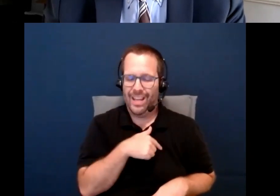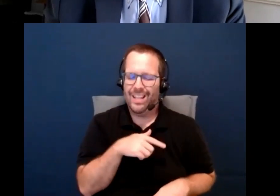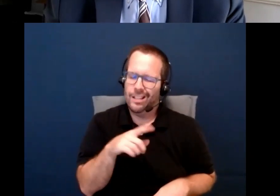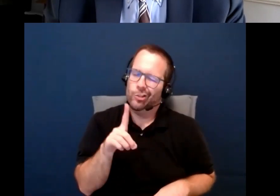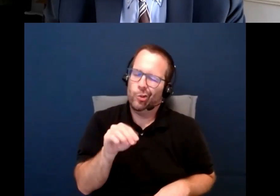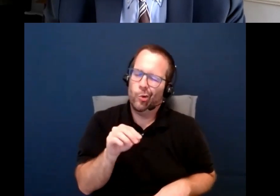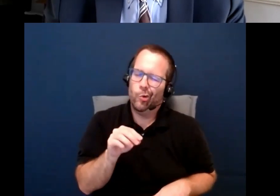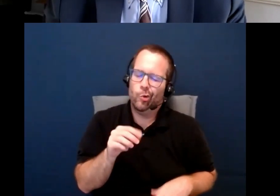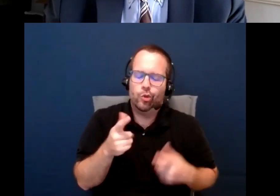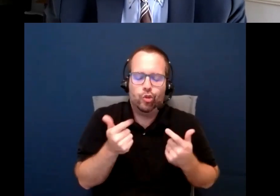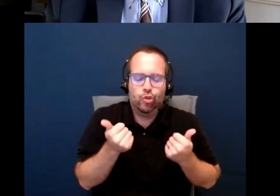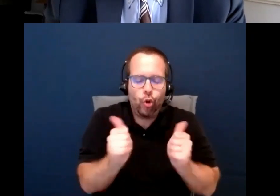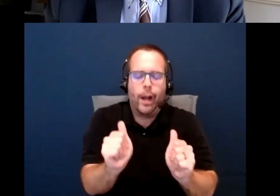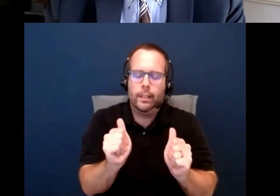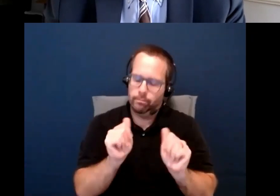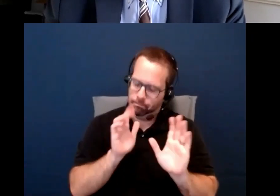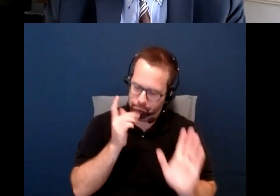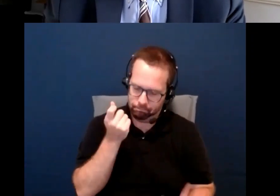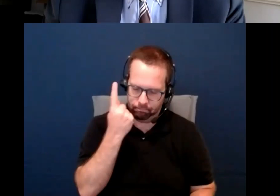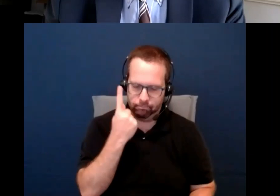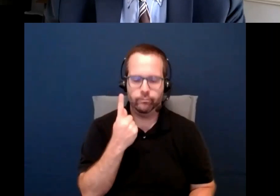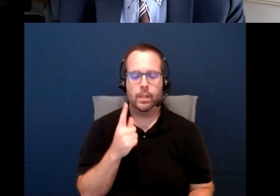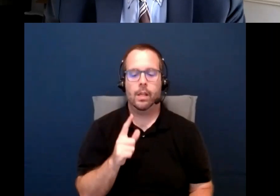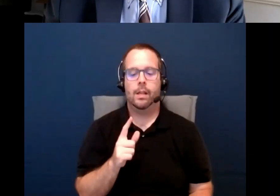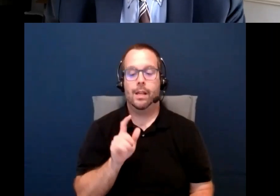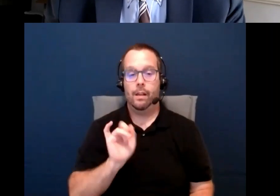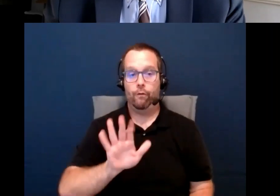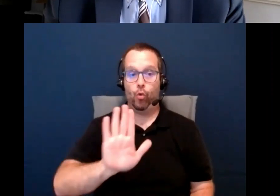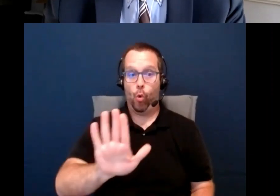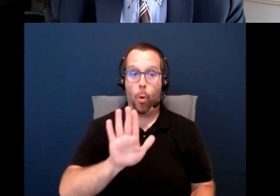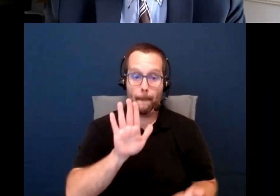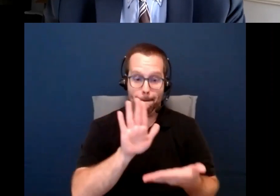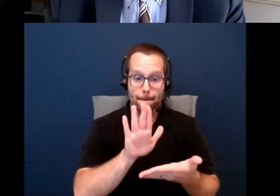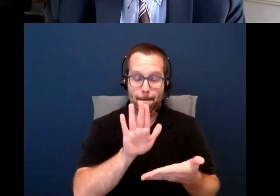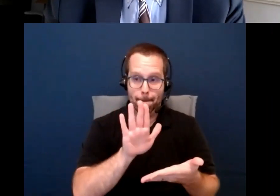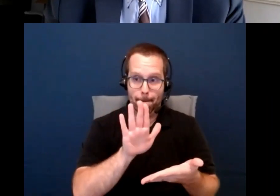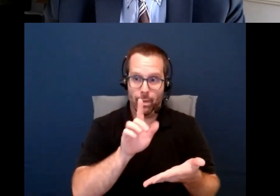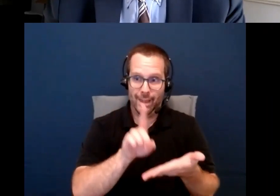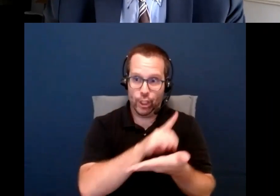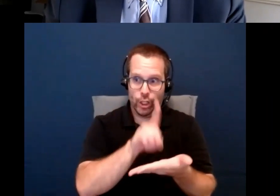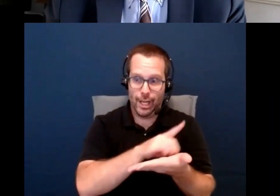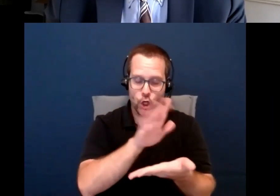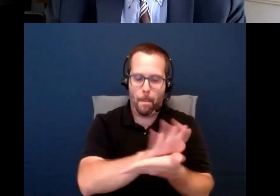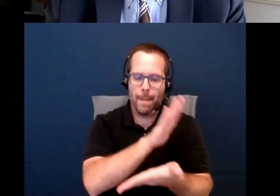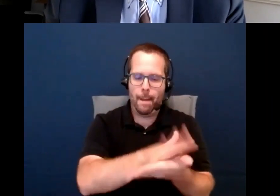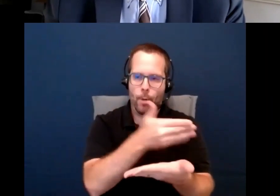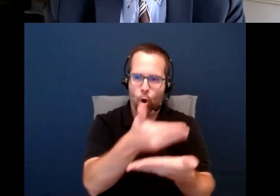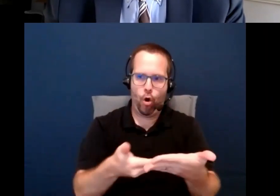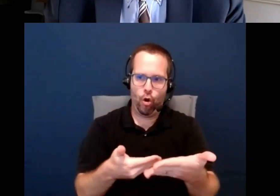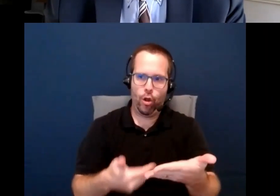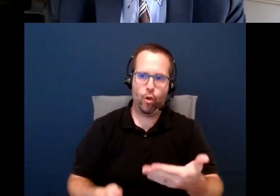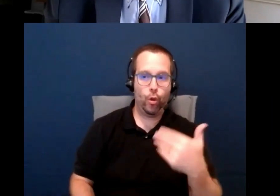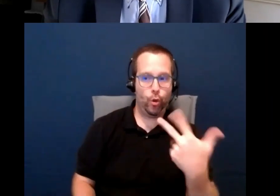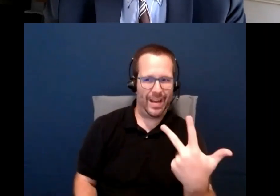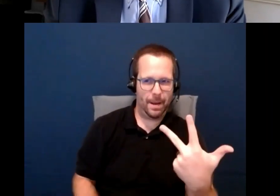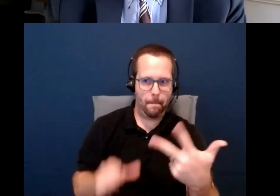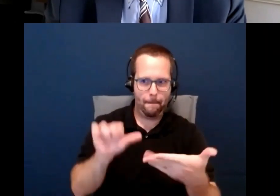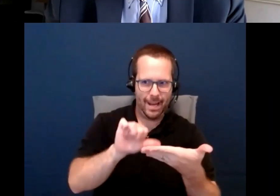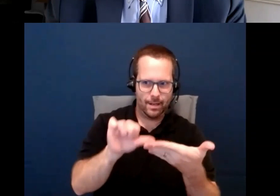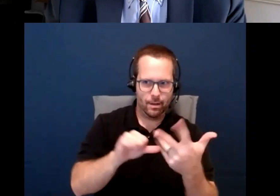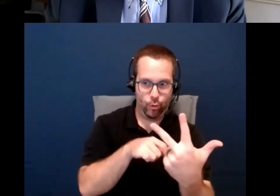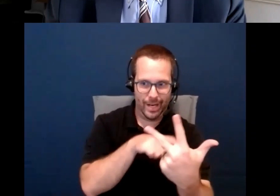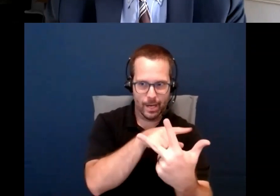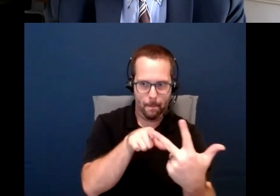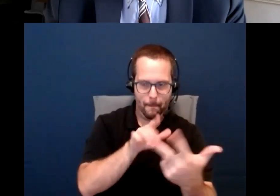try, and if it's a 3-paper dissertation, one of the papers has to do with a foreign country,